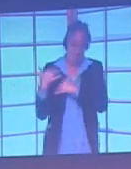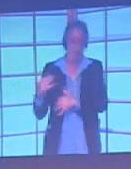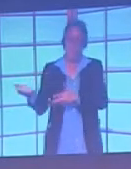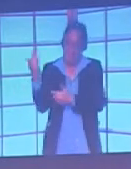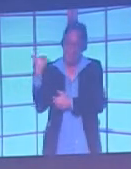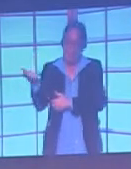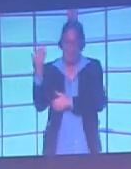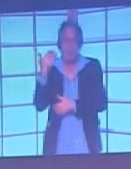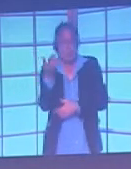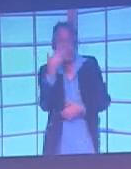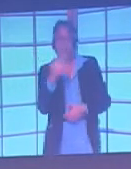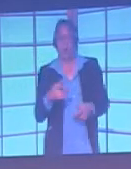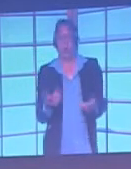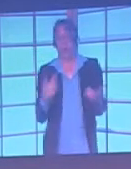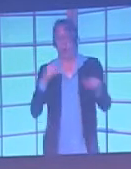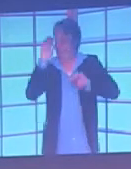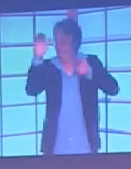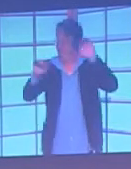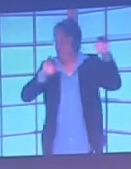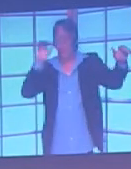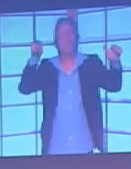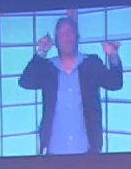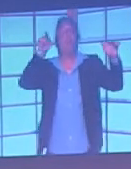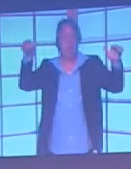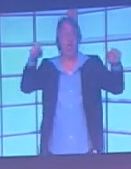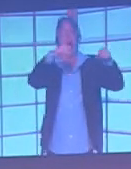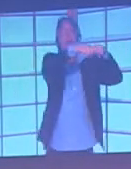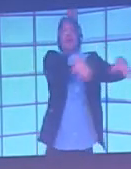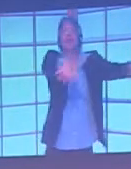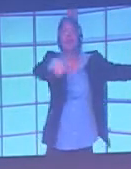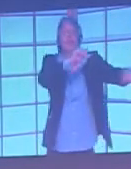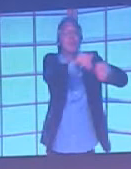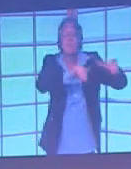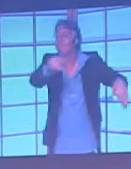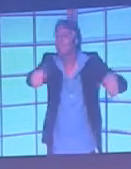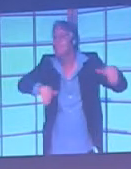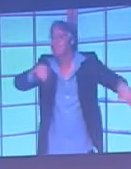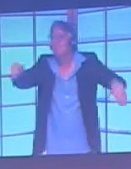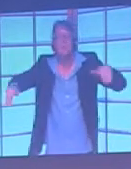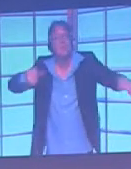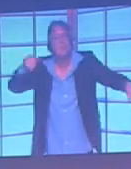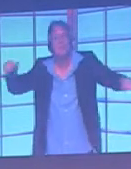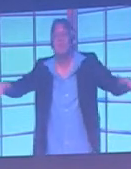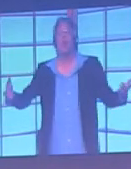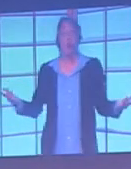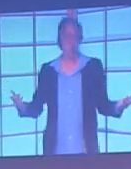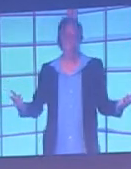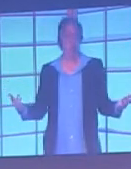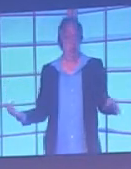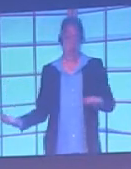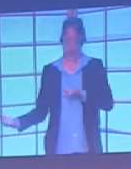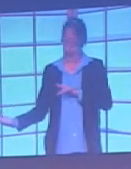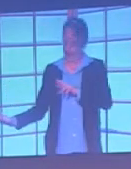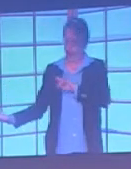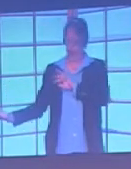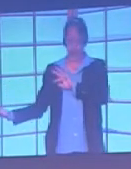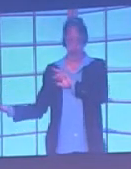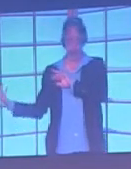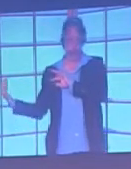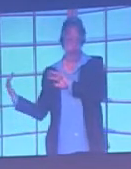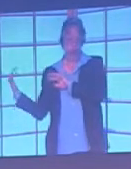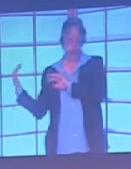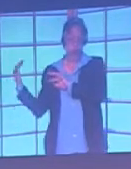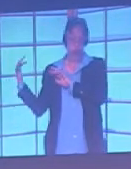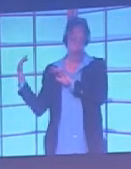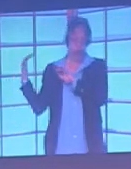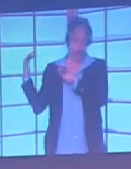which activated disabled person in Lower Silesia district. And we had on our